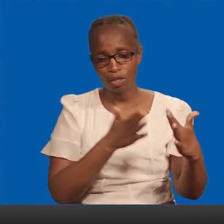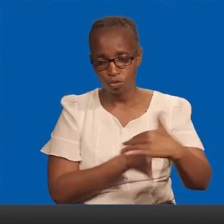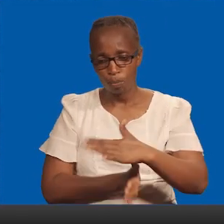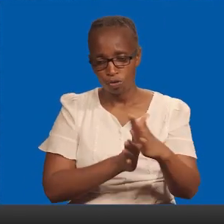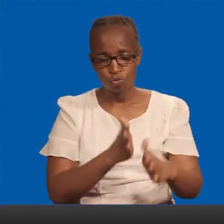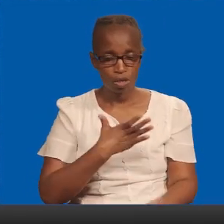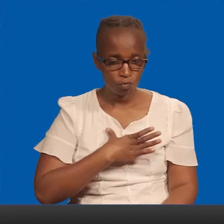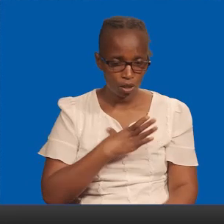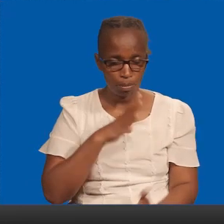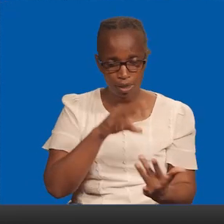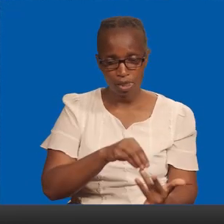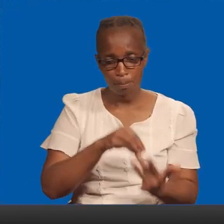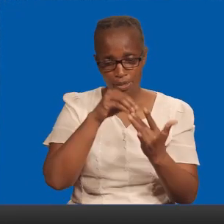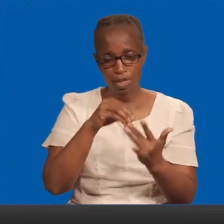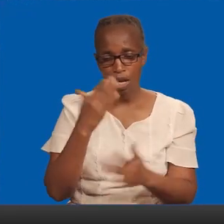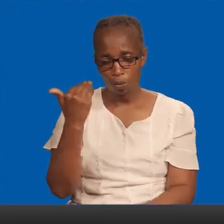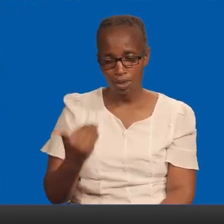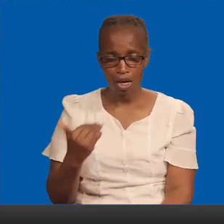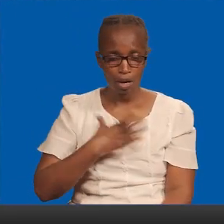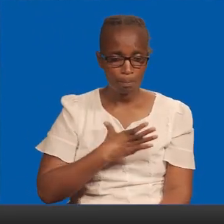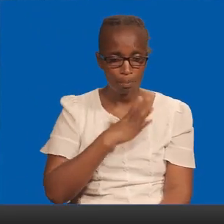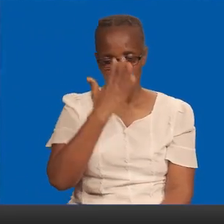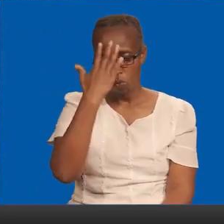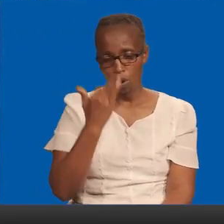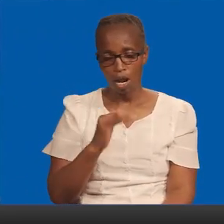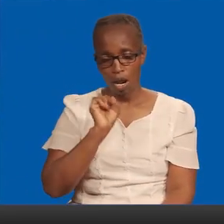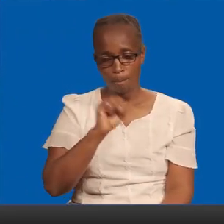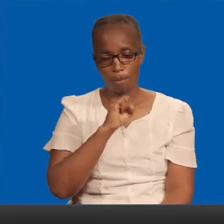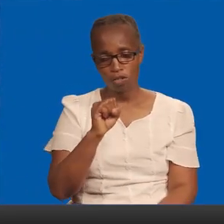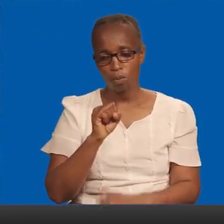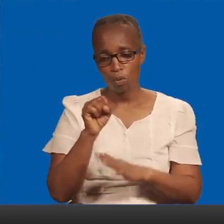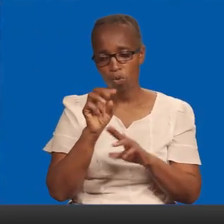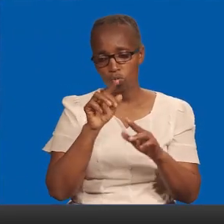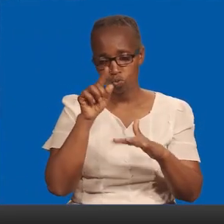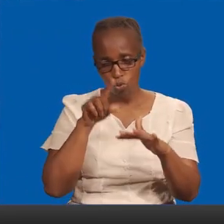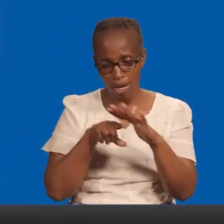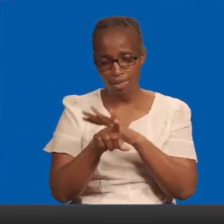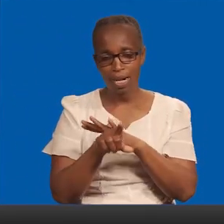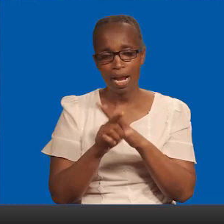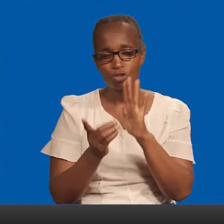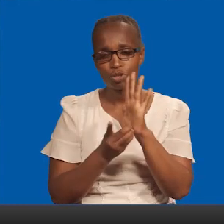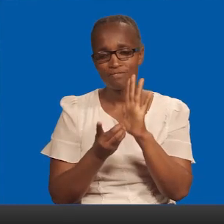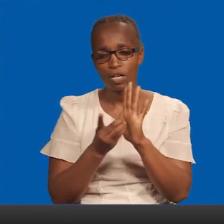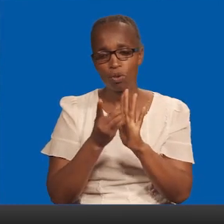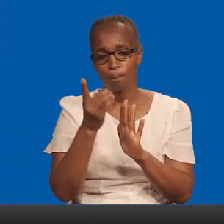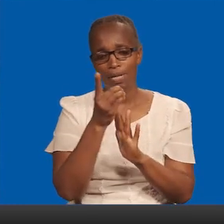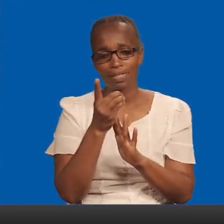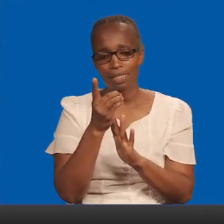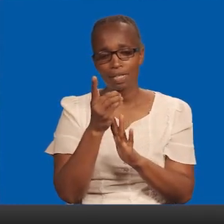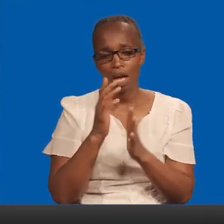do, provide these opportunities for people, and especially our young people, because we cannot drive any development